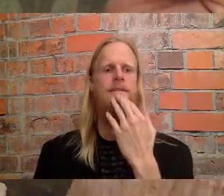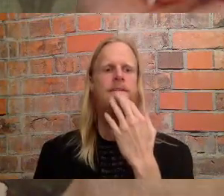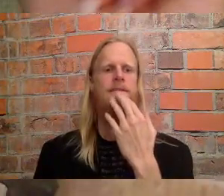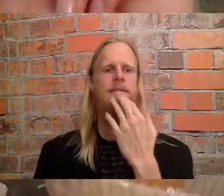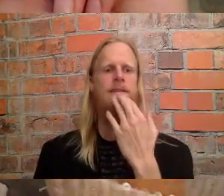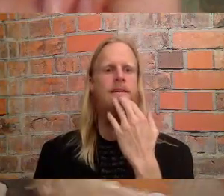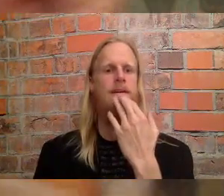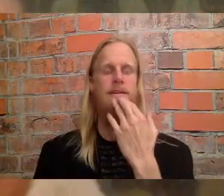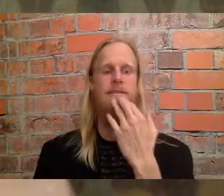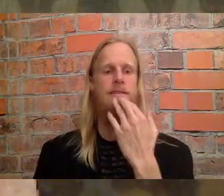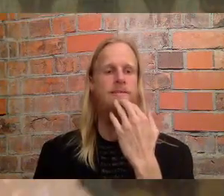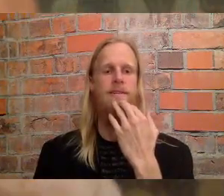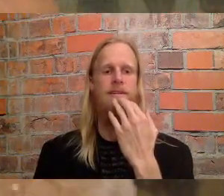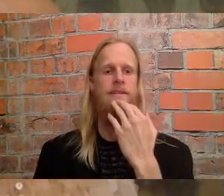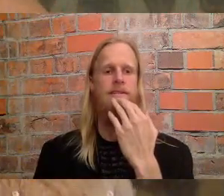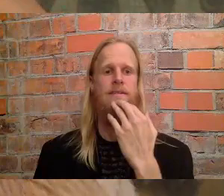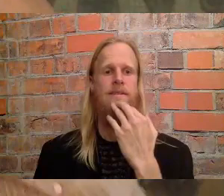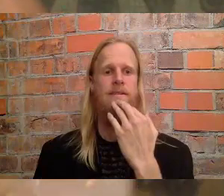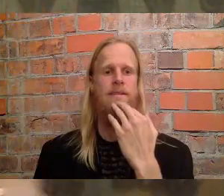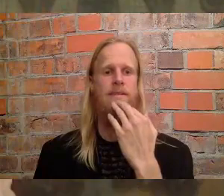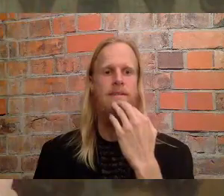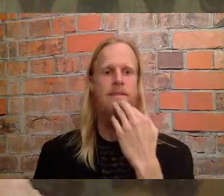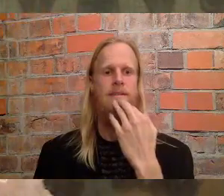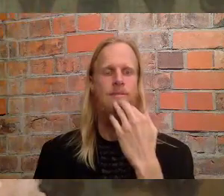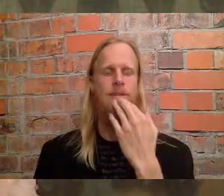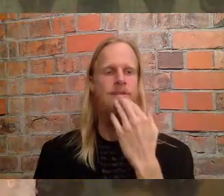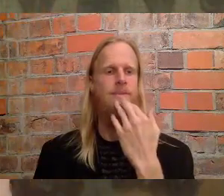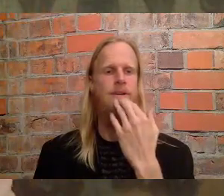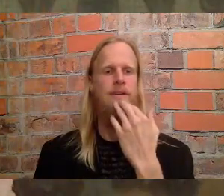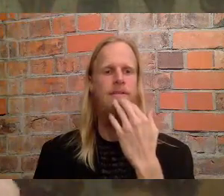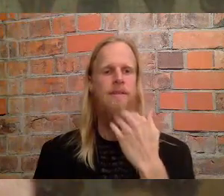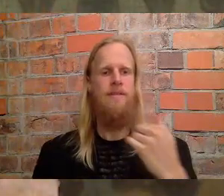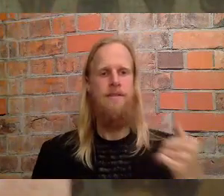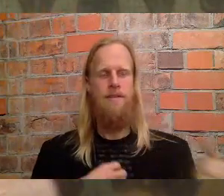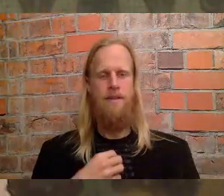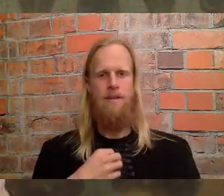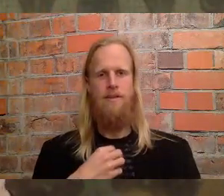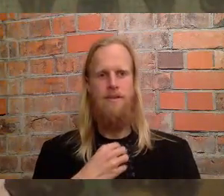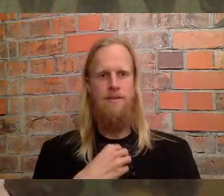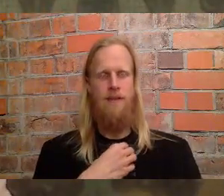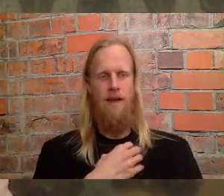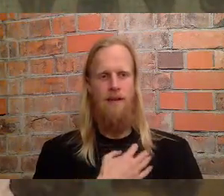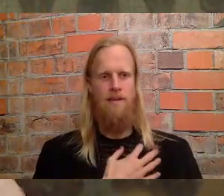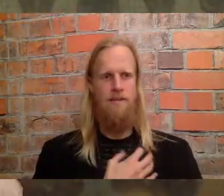afraid. Play small. Hold out.